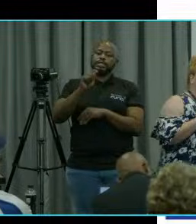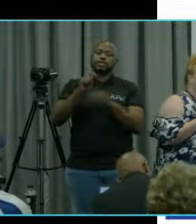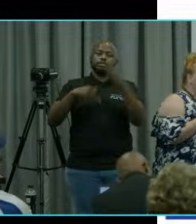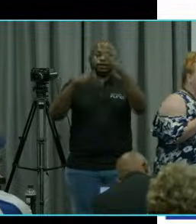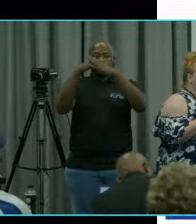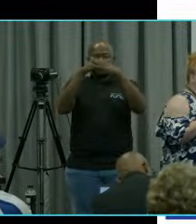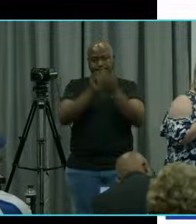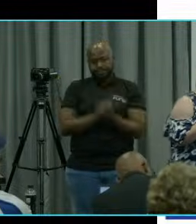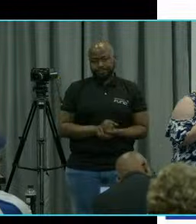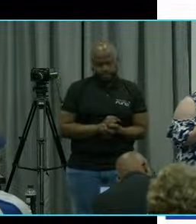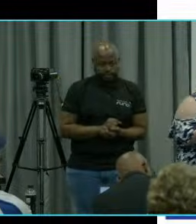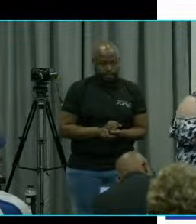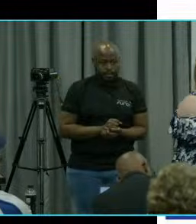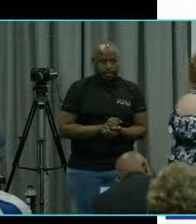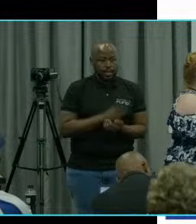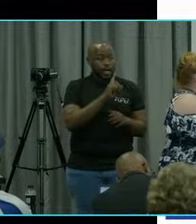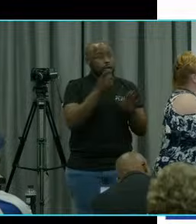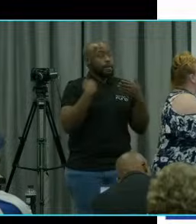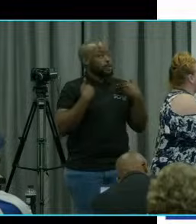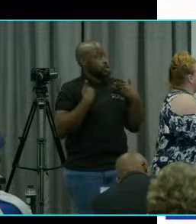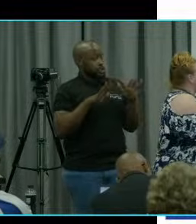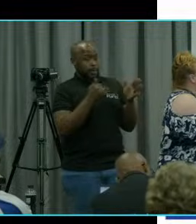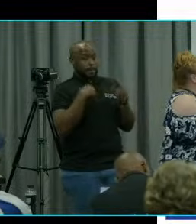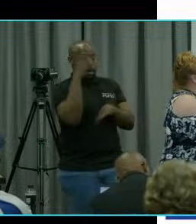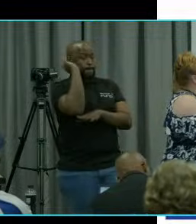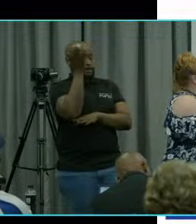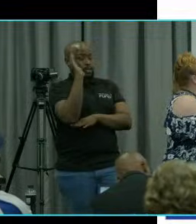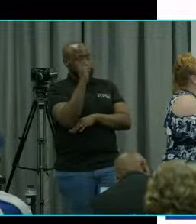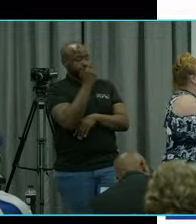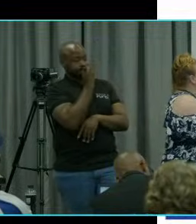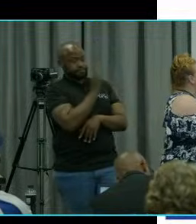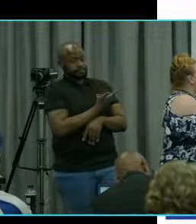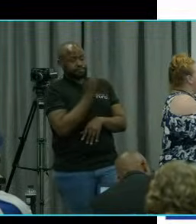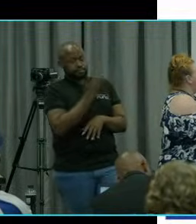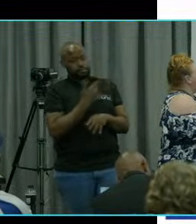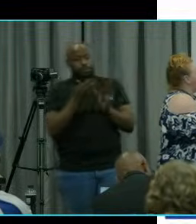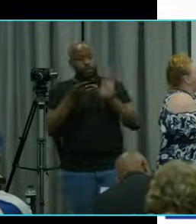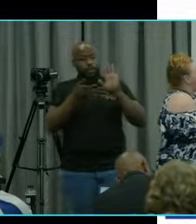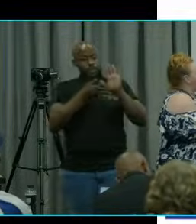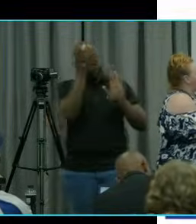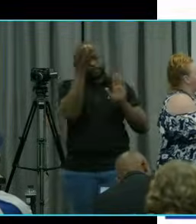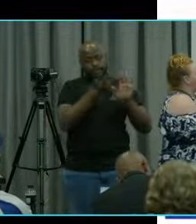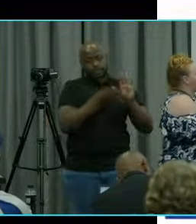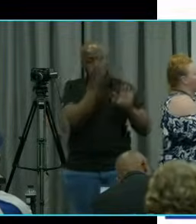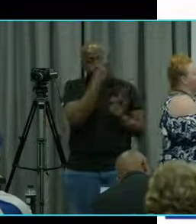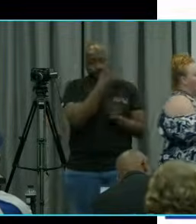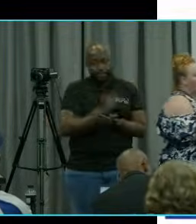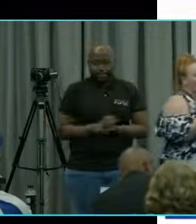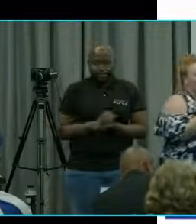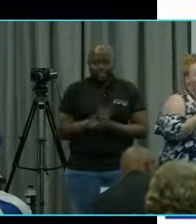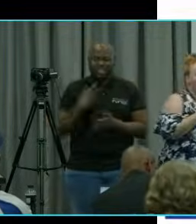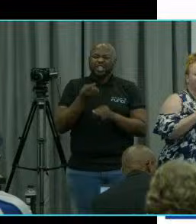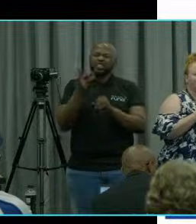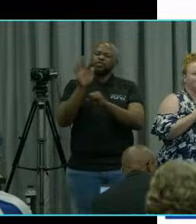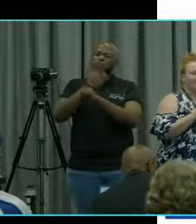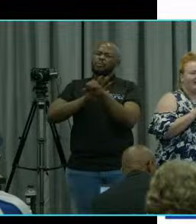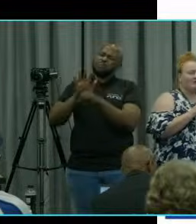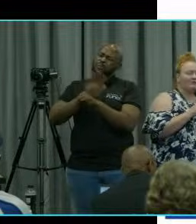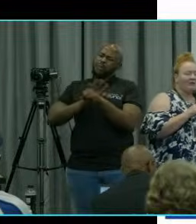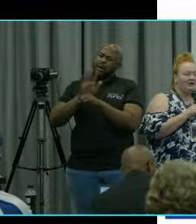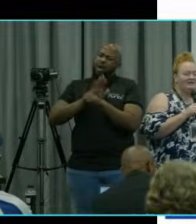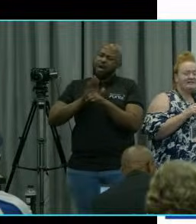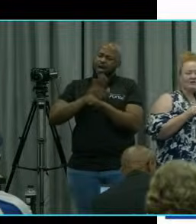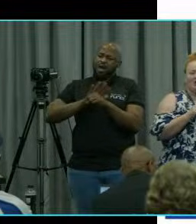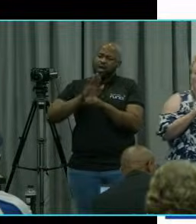So let me then start with my presentation, going on to the next slide, just to give you some background as to,